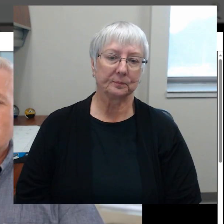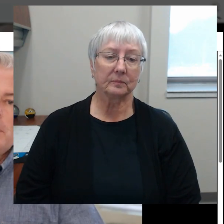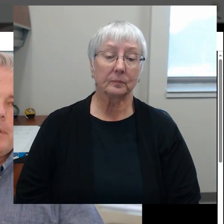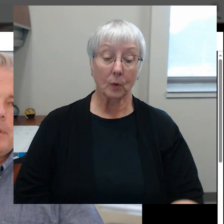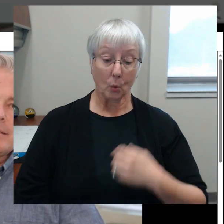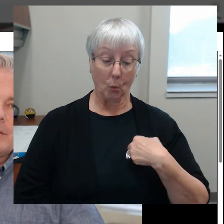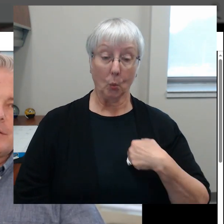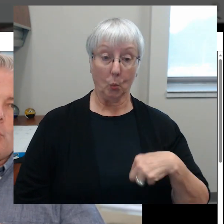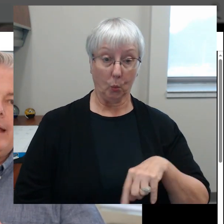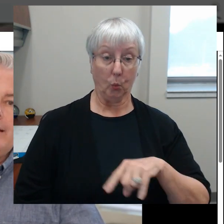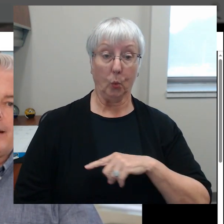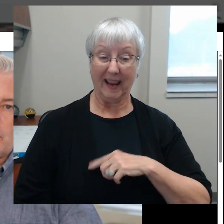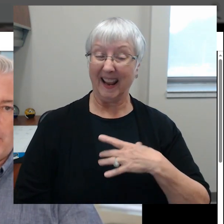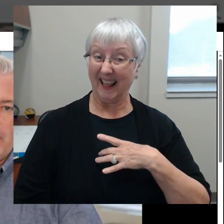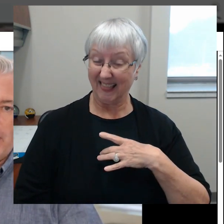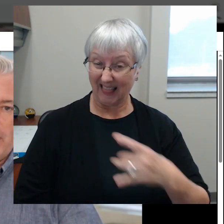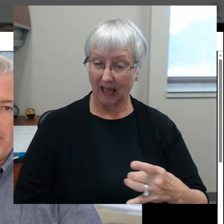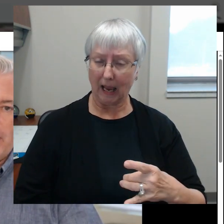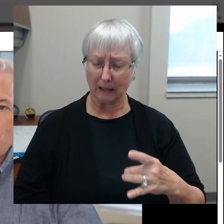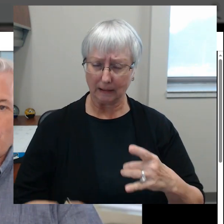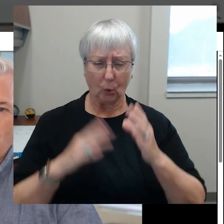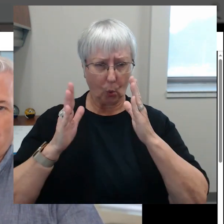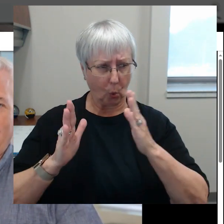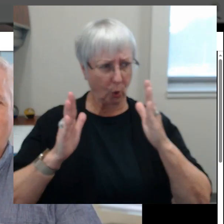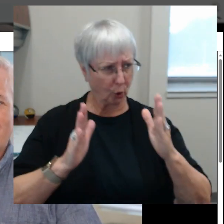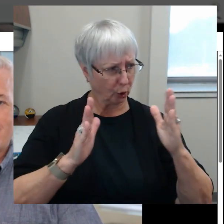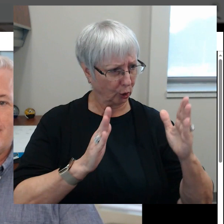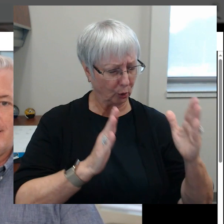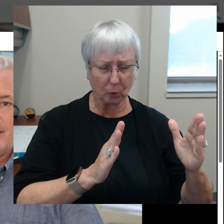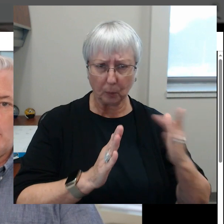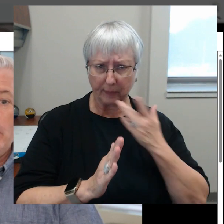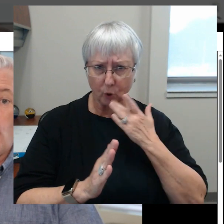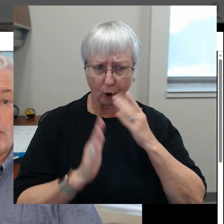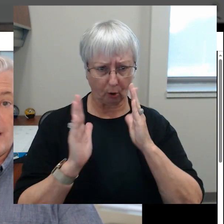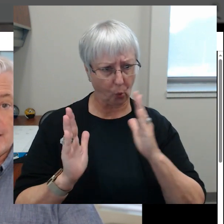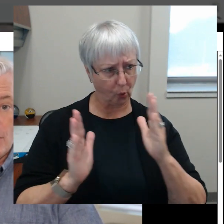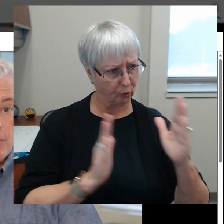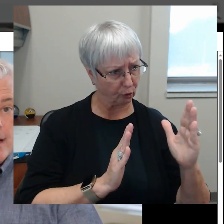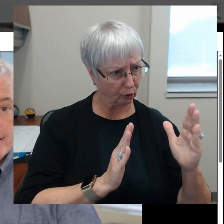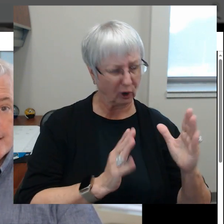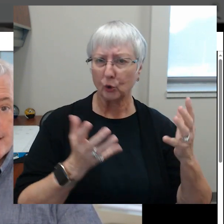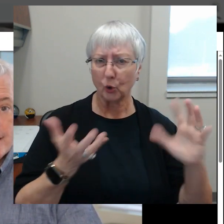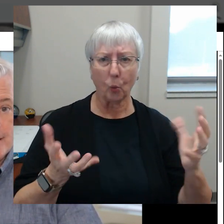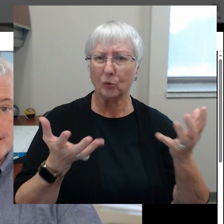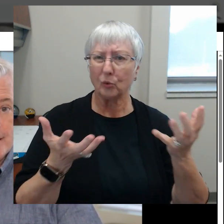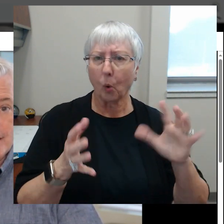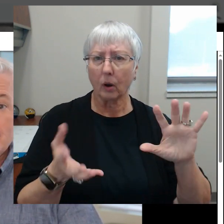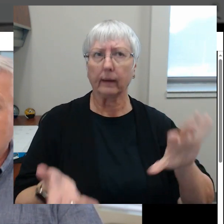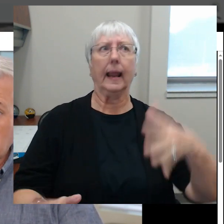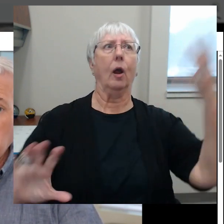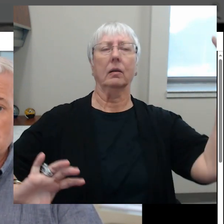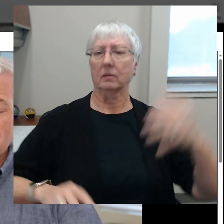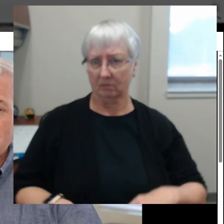As human beings, we like to create order from chaos. We organize our friends